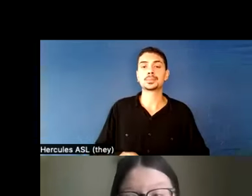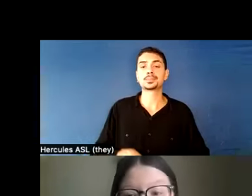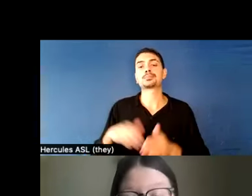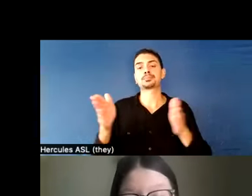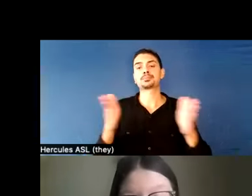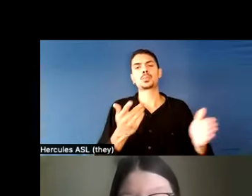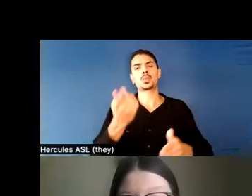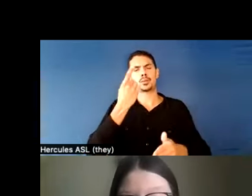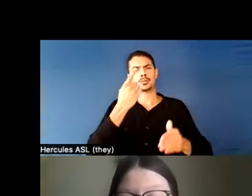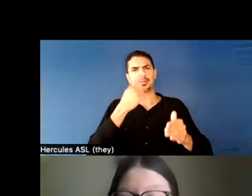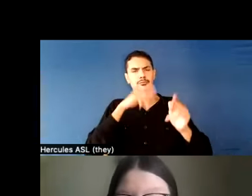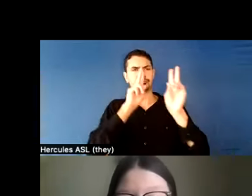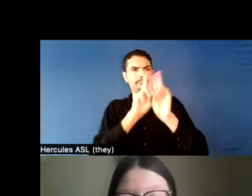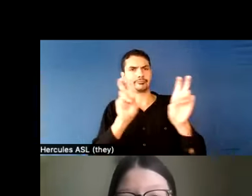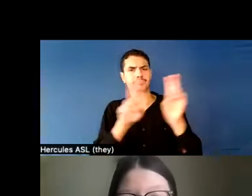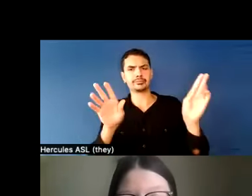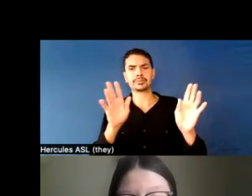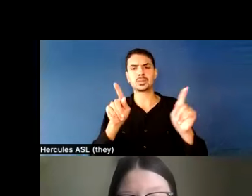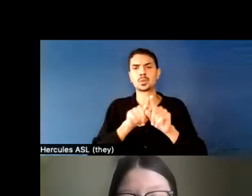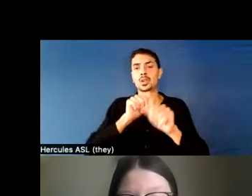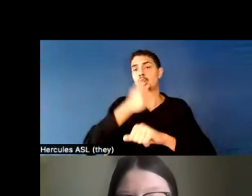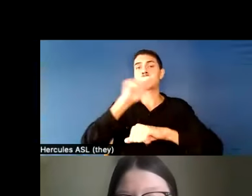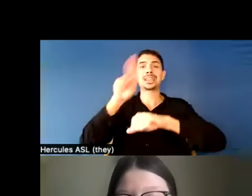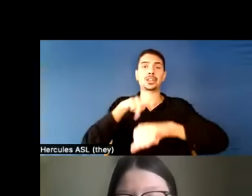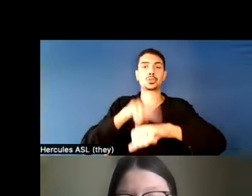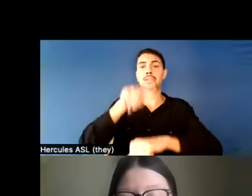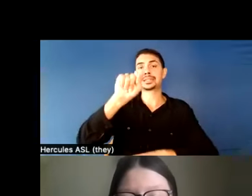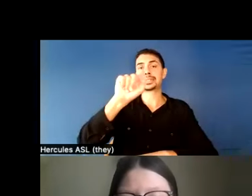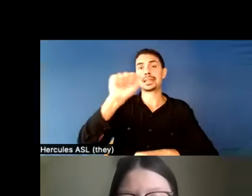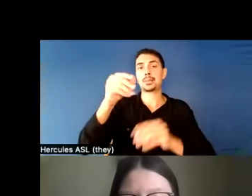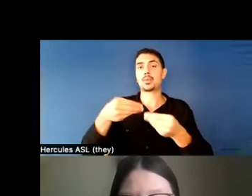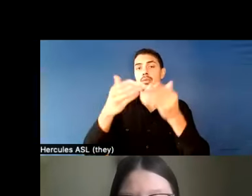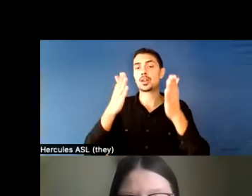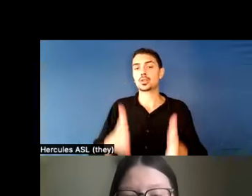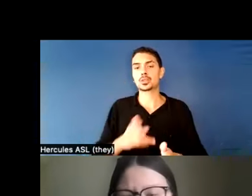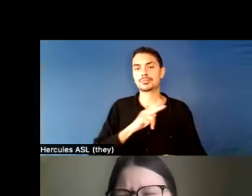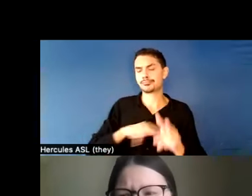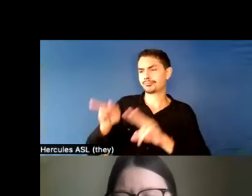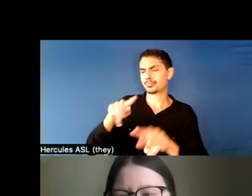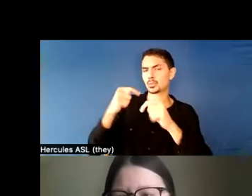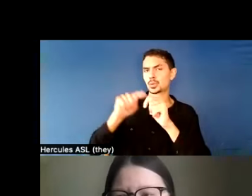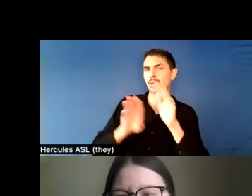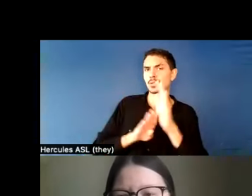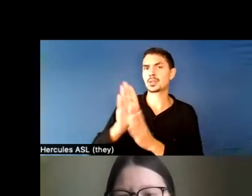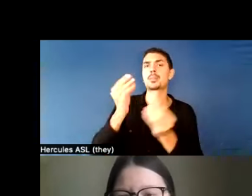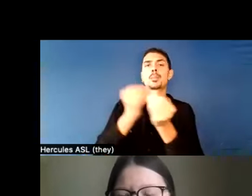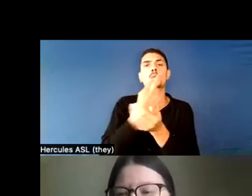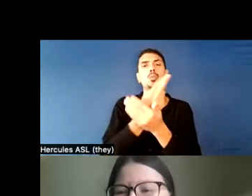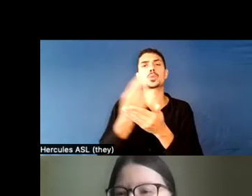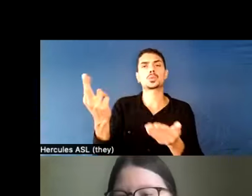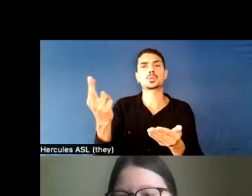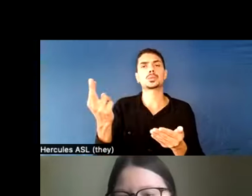SARTs, including other national TA providers, have been promoting and trying to develop more resources